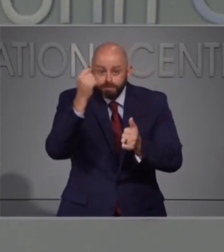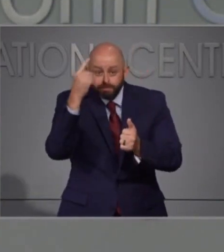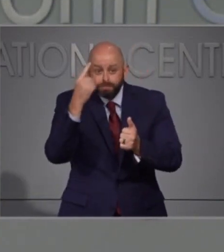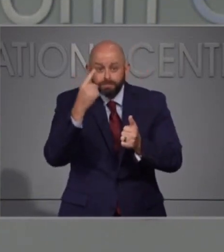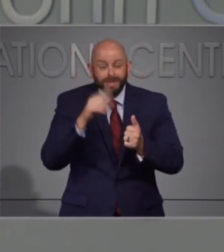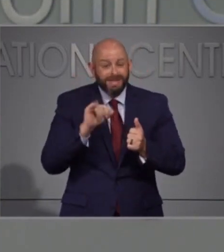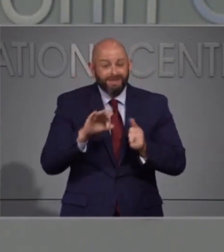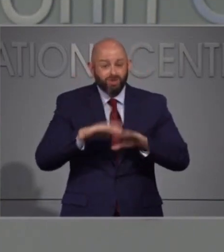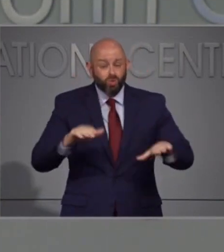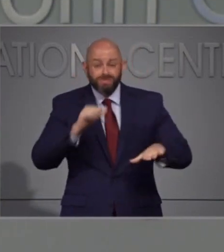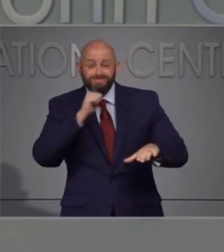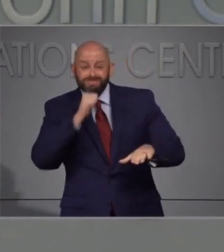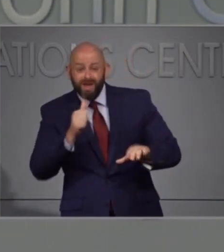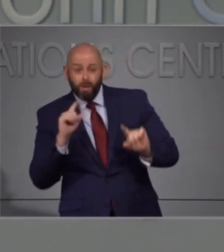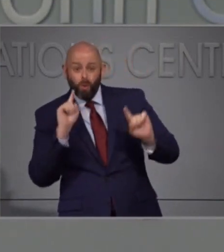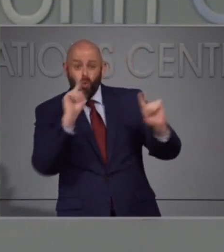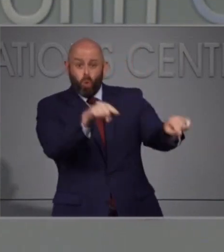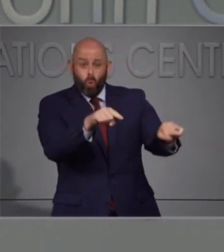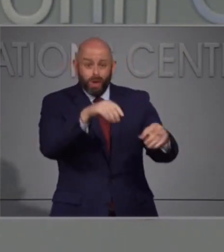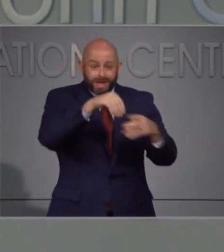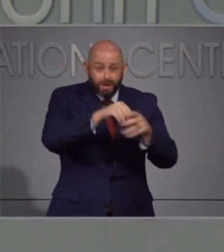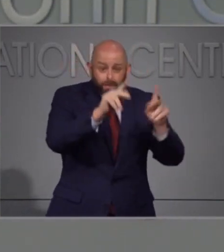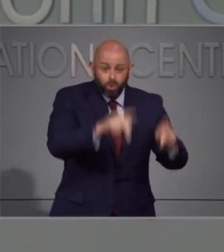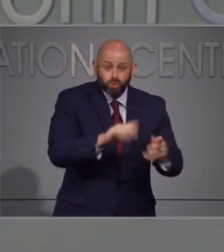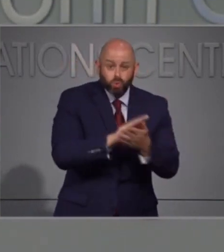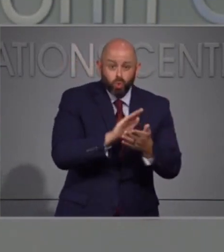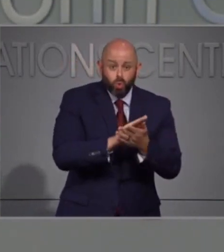not going back to in-person school.